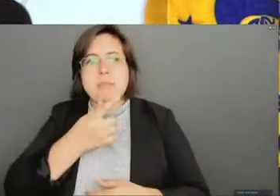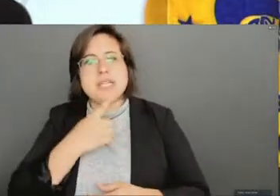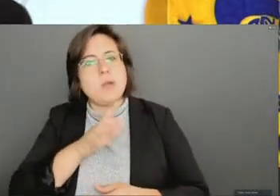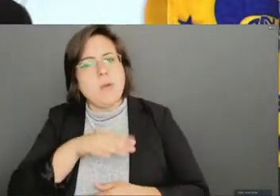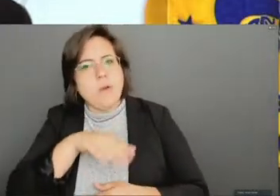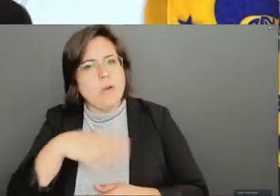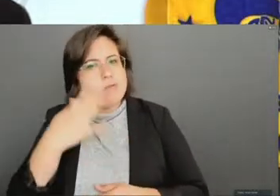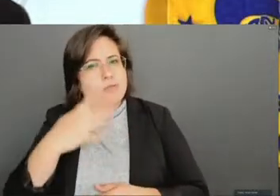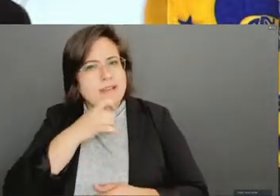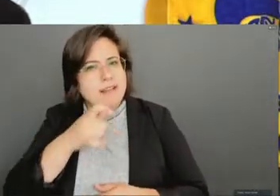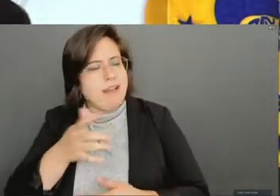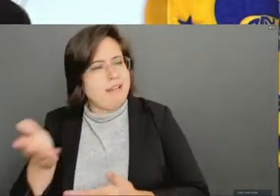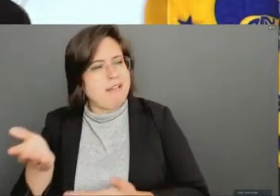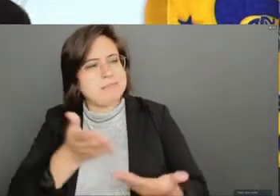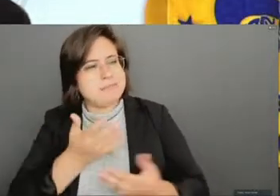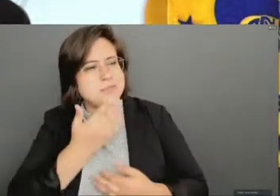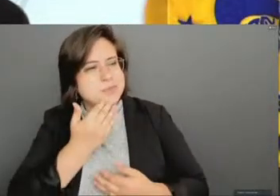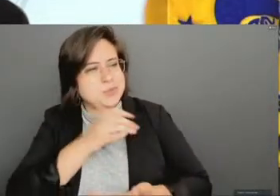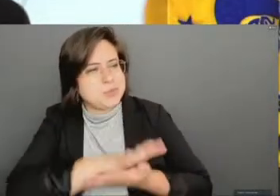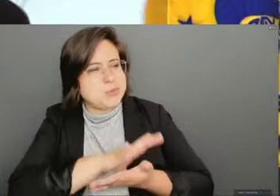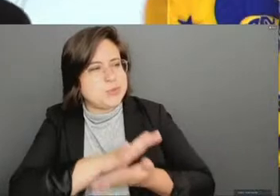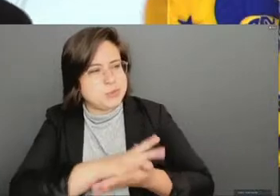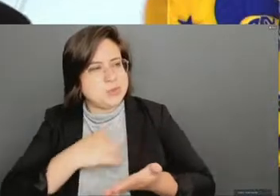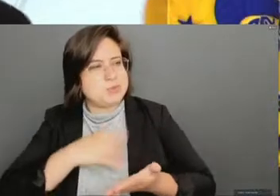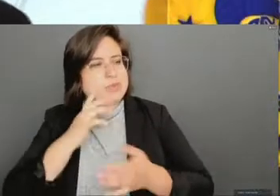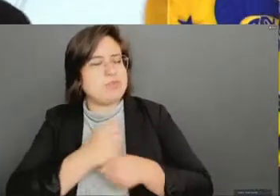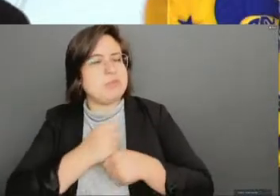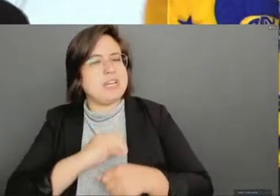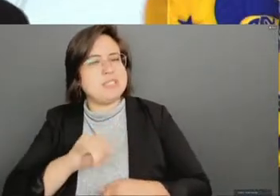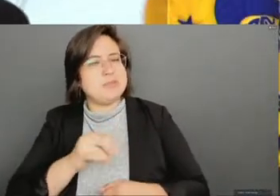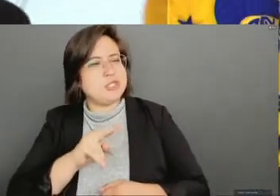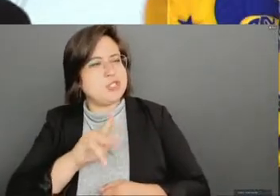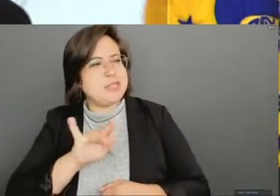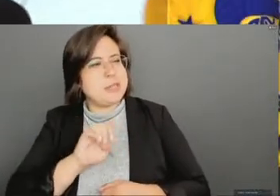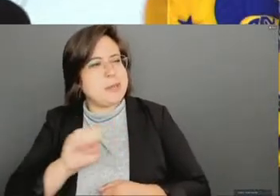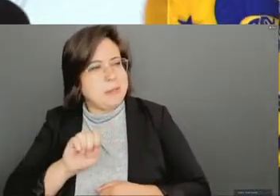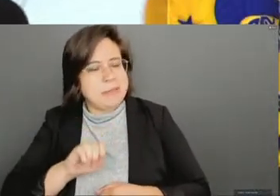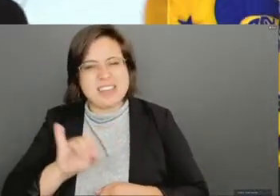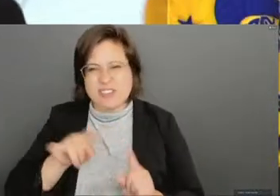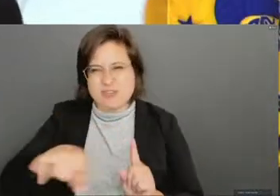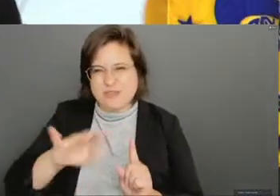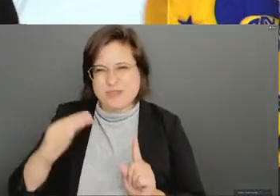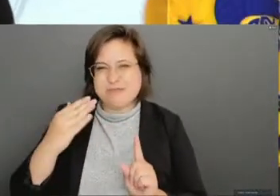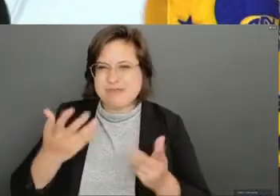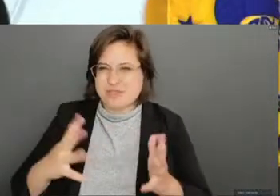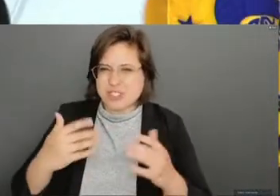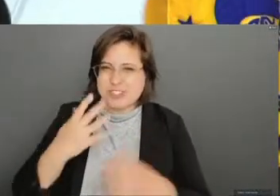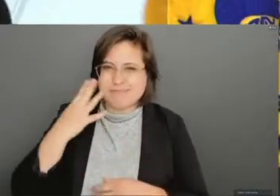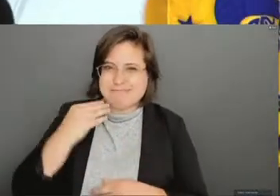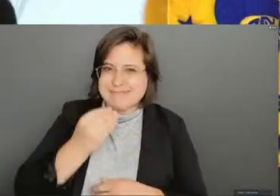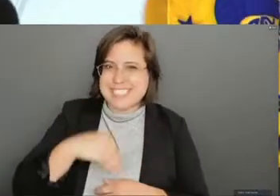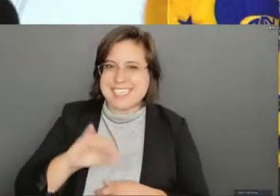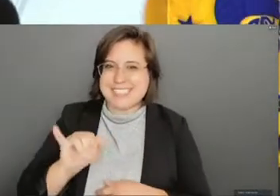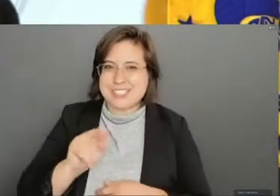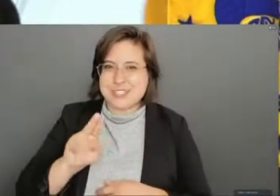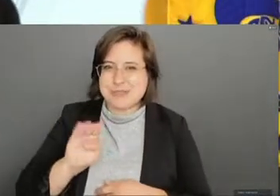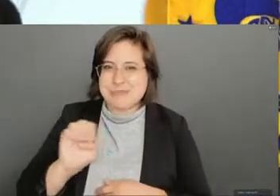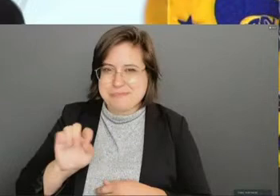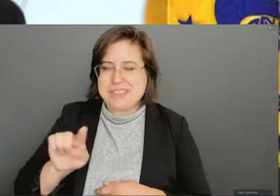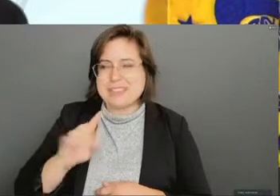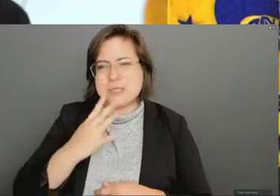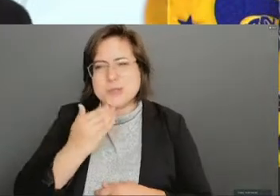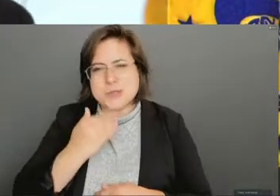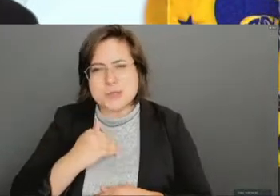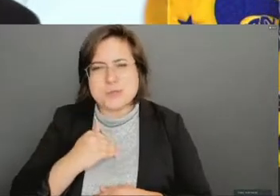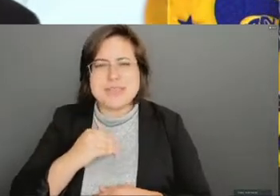you take some sweets to school and I'll make some jalebi for you. And for those of you who have had jalebi, it's a sweet that's